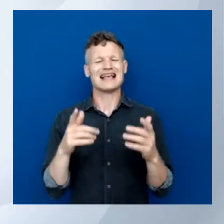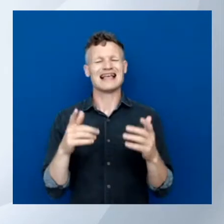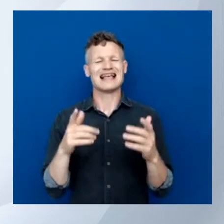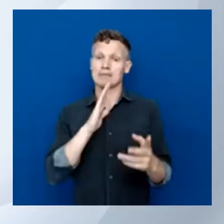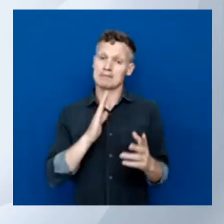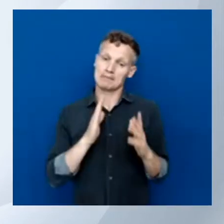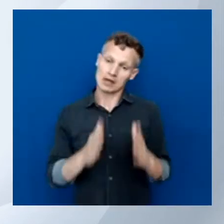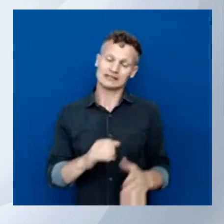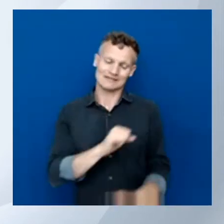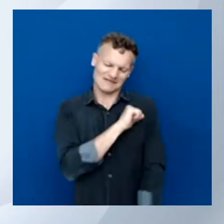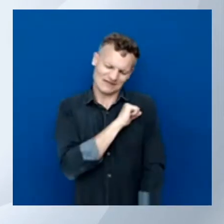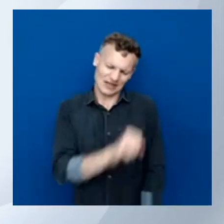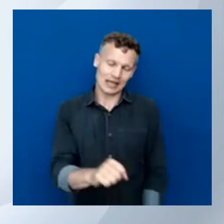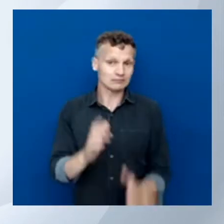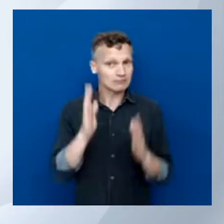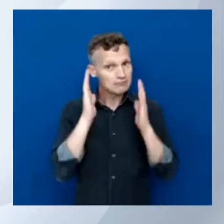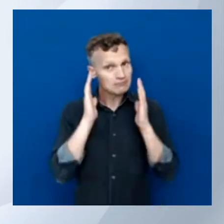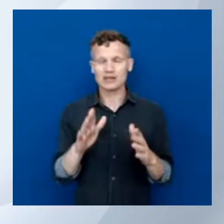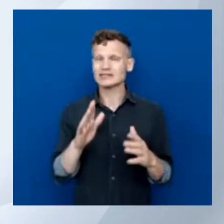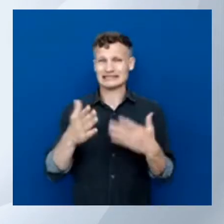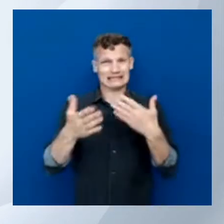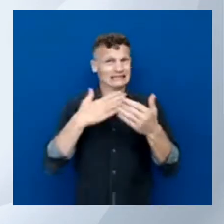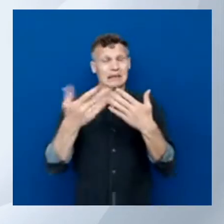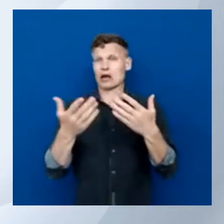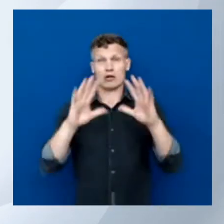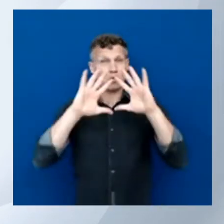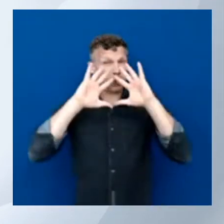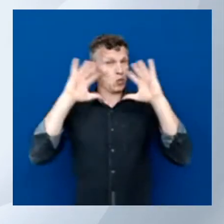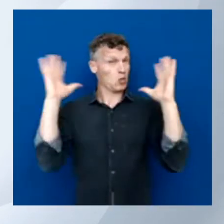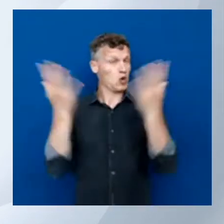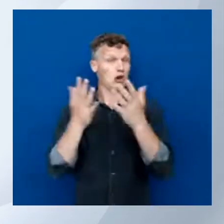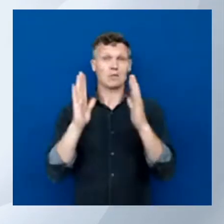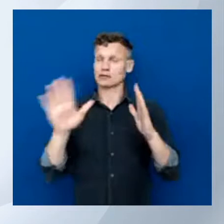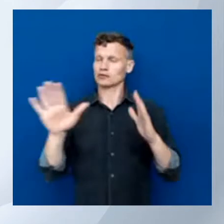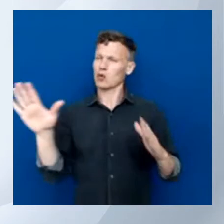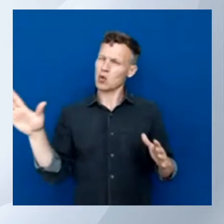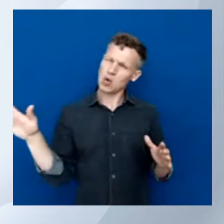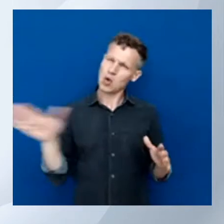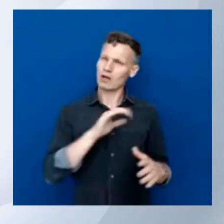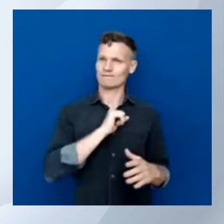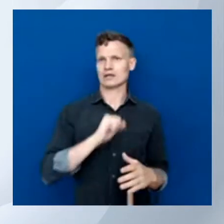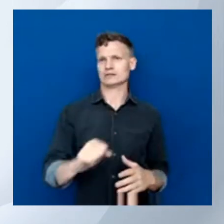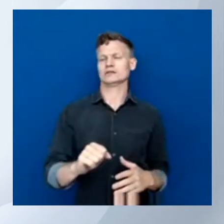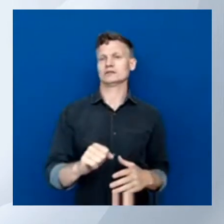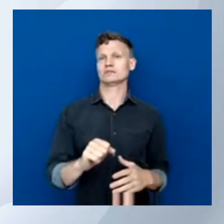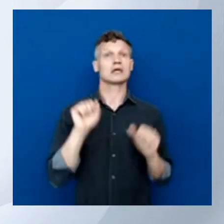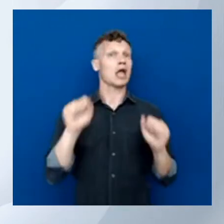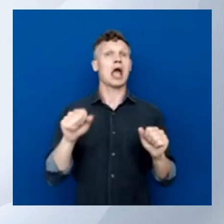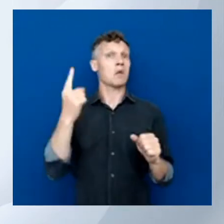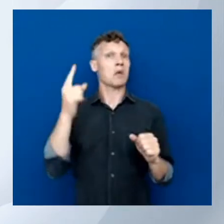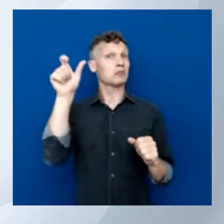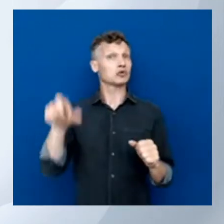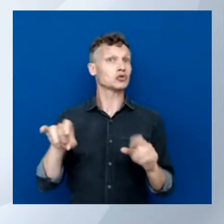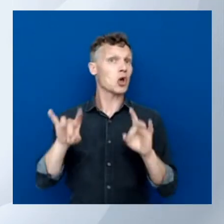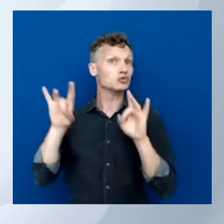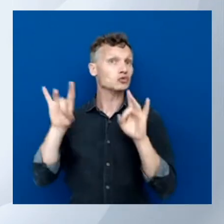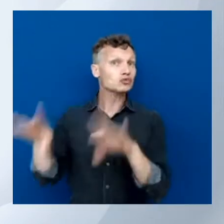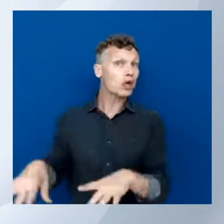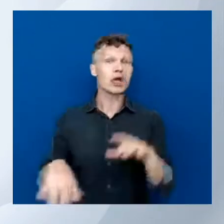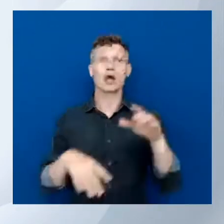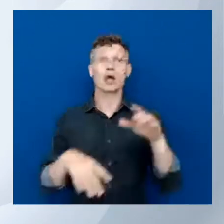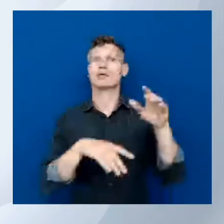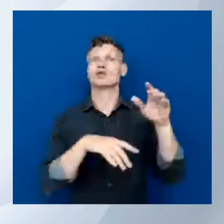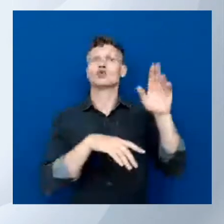is all over the world. This could be someone in Australia, someone in the UK. They should have the same